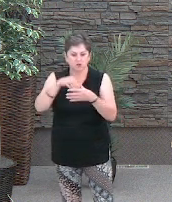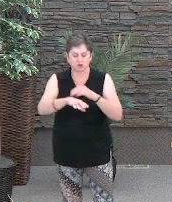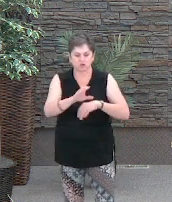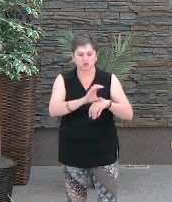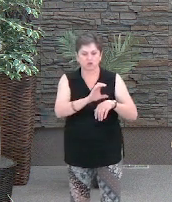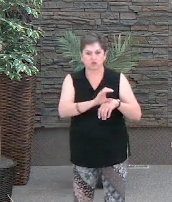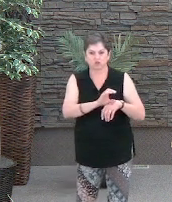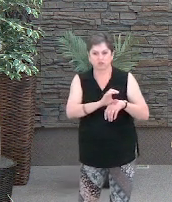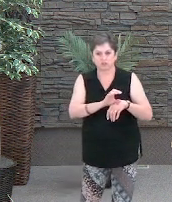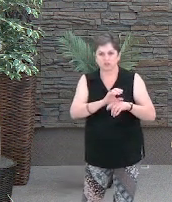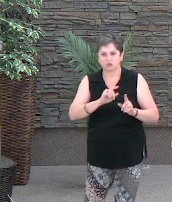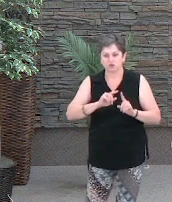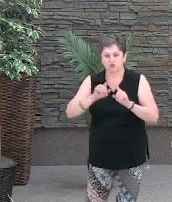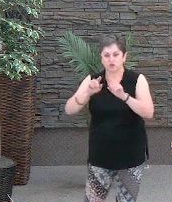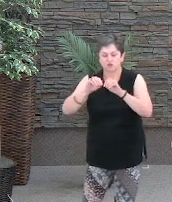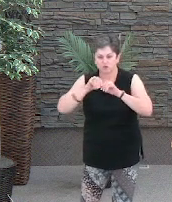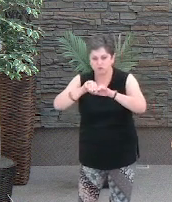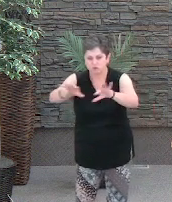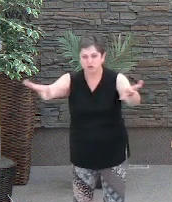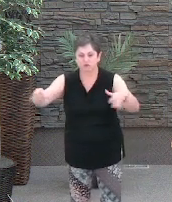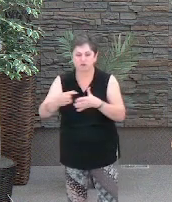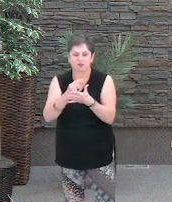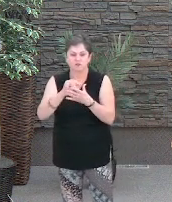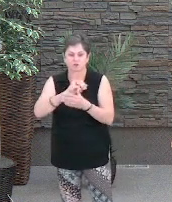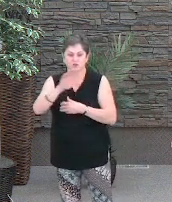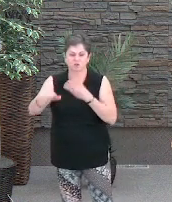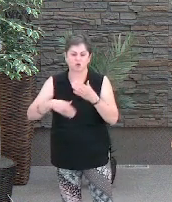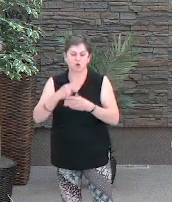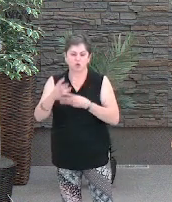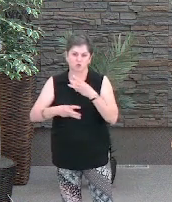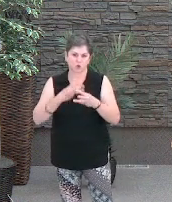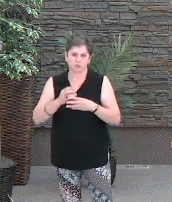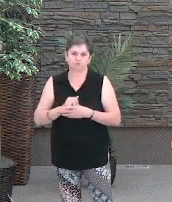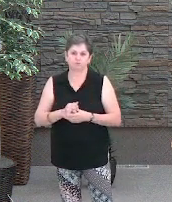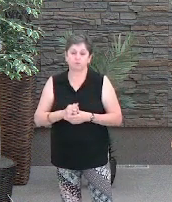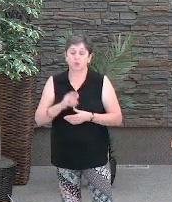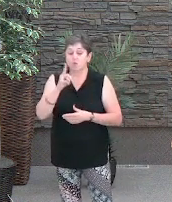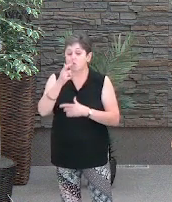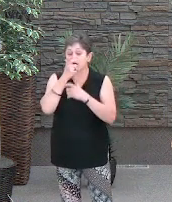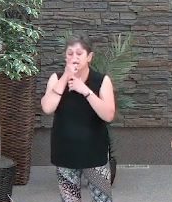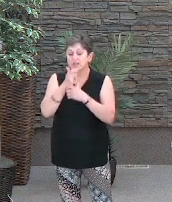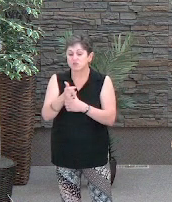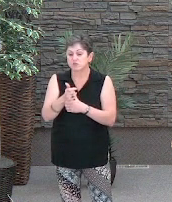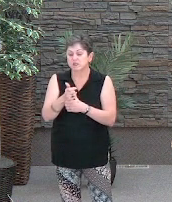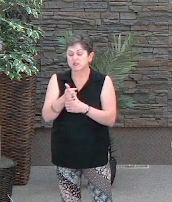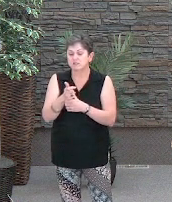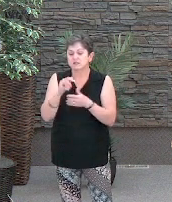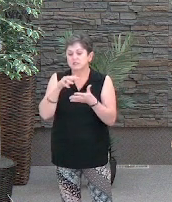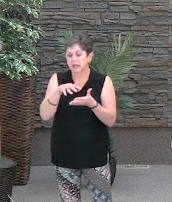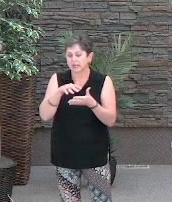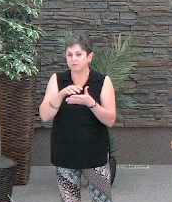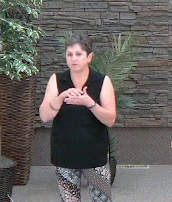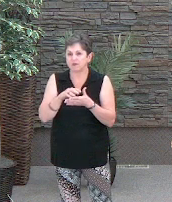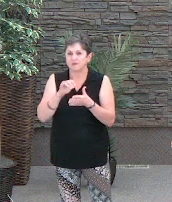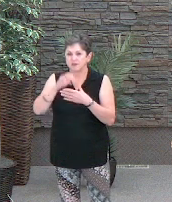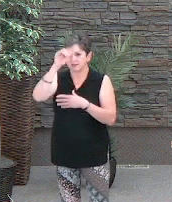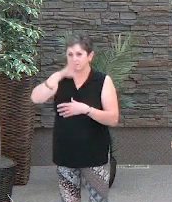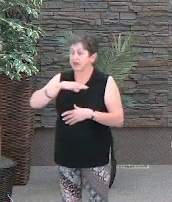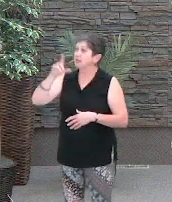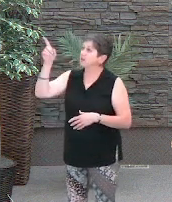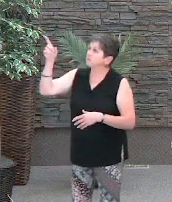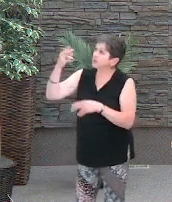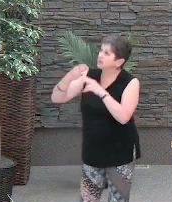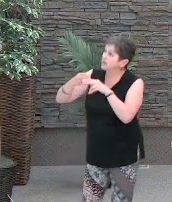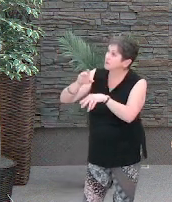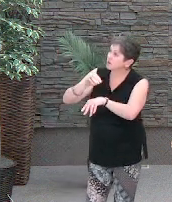churches toward getting the gospel into all the world. One interesting little case study is this guy right here. His